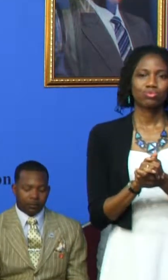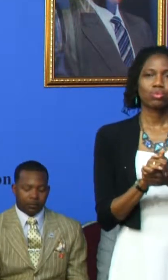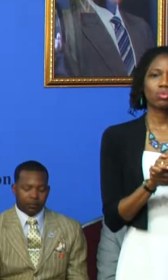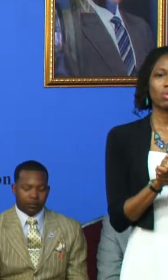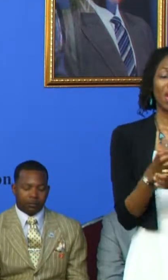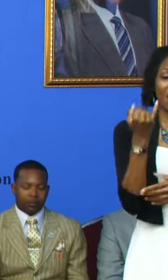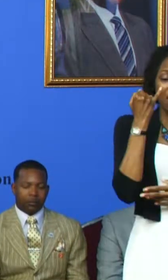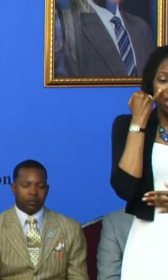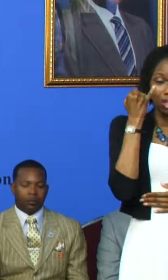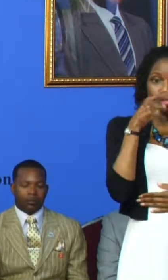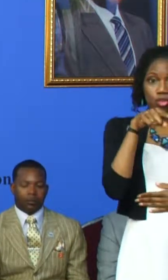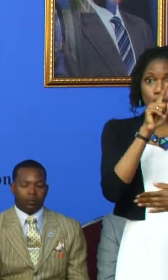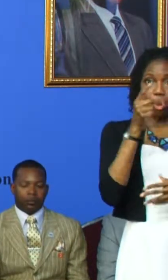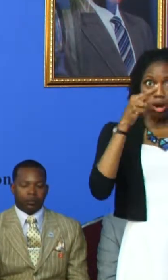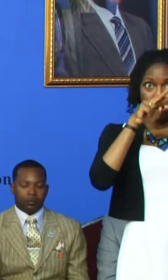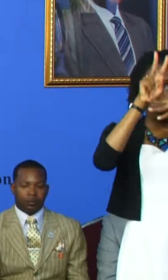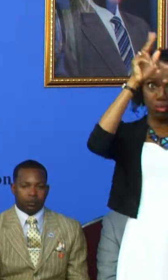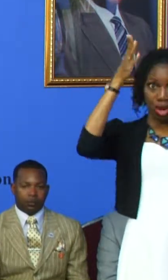If you a prophet